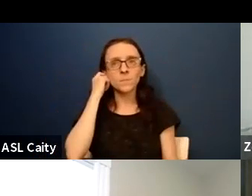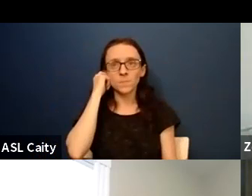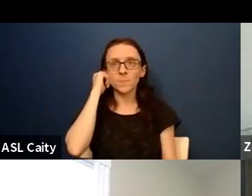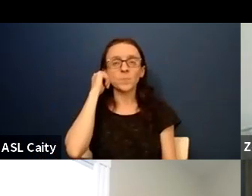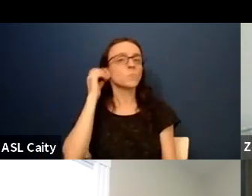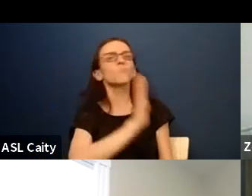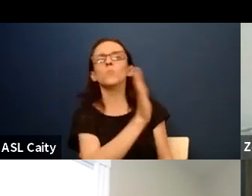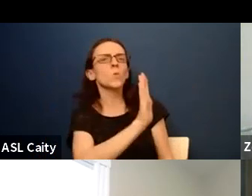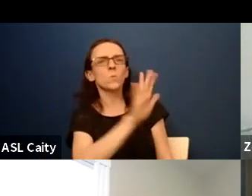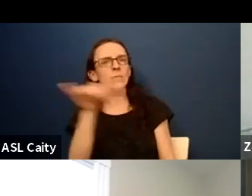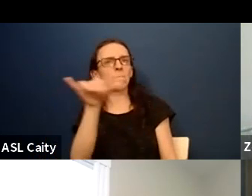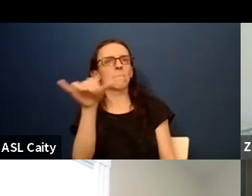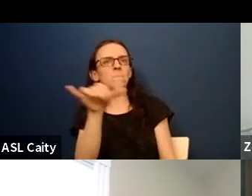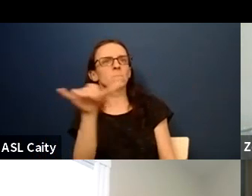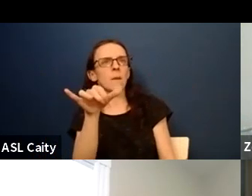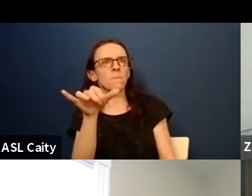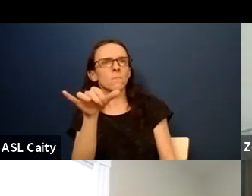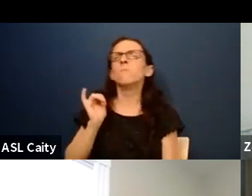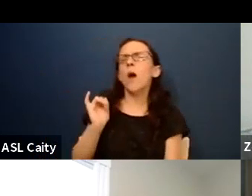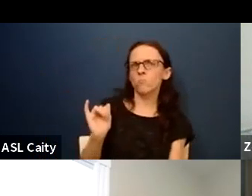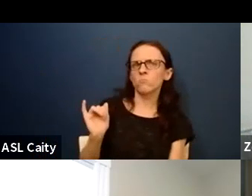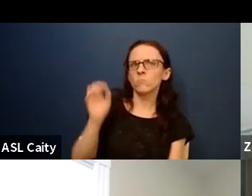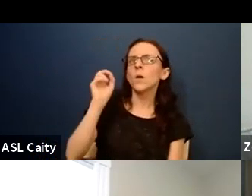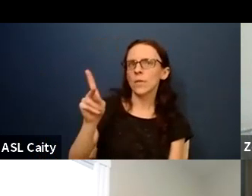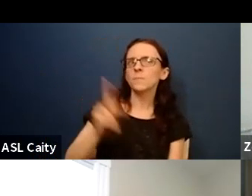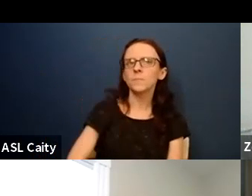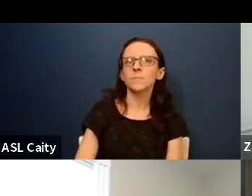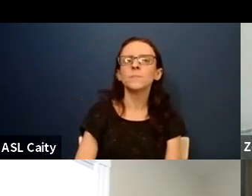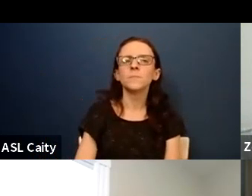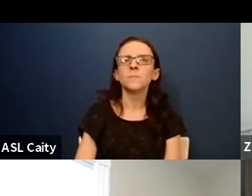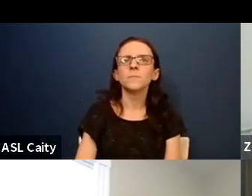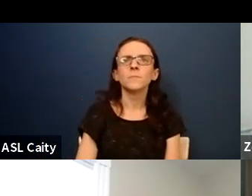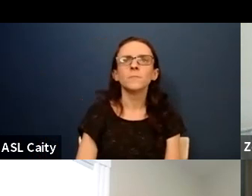No, same. Same. Oh, okay. Then,